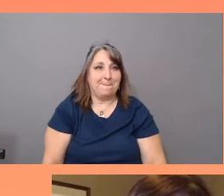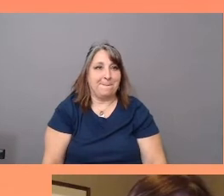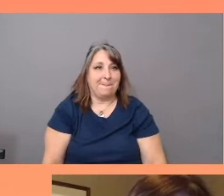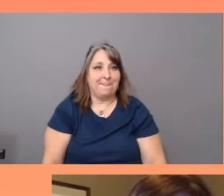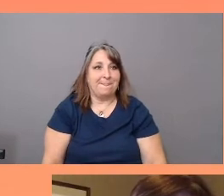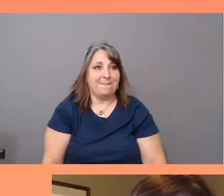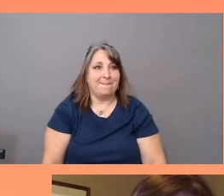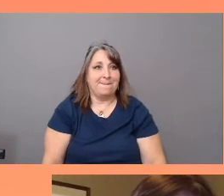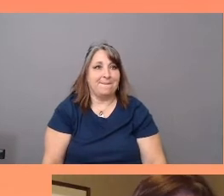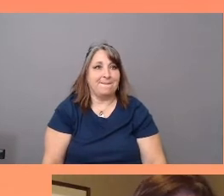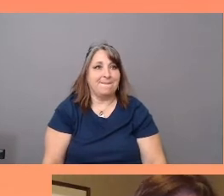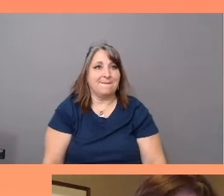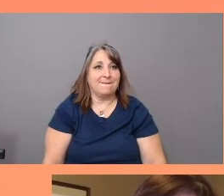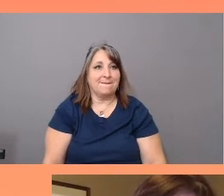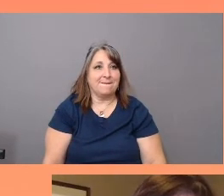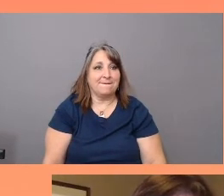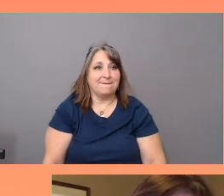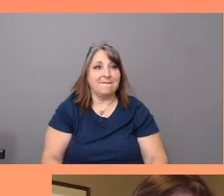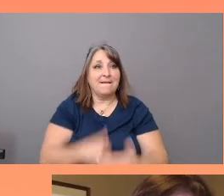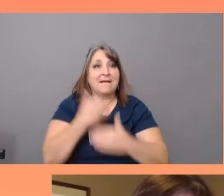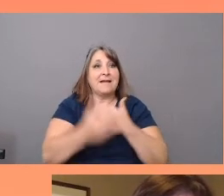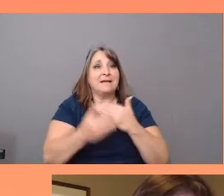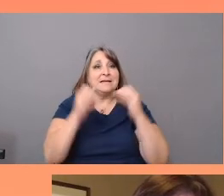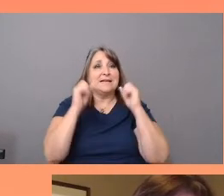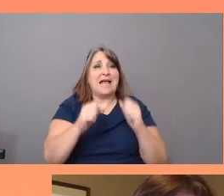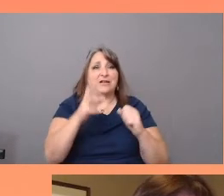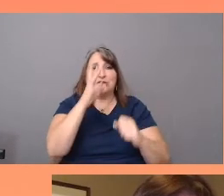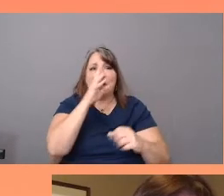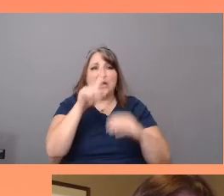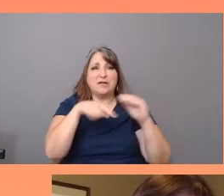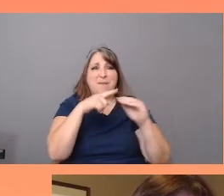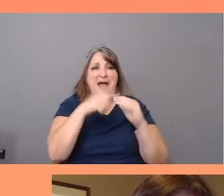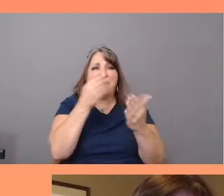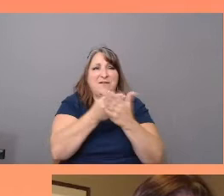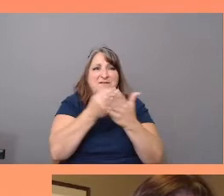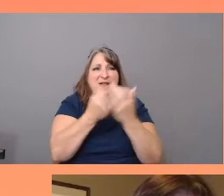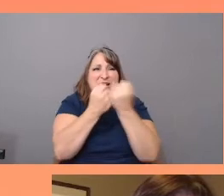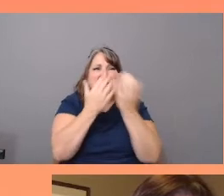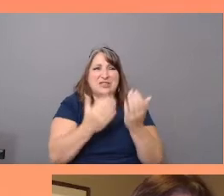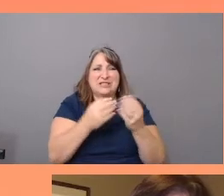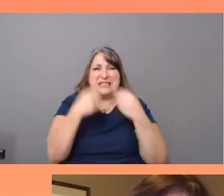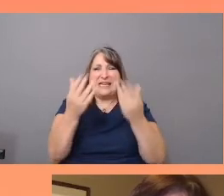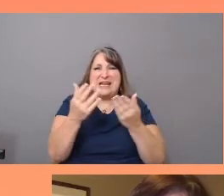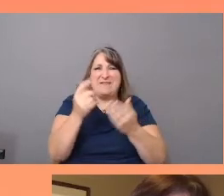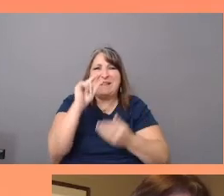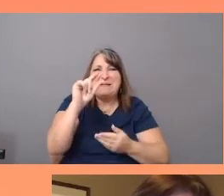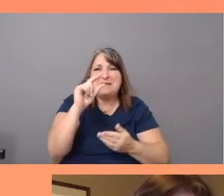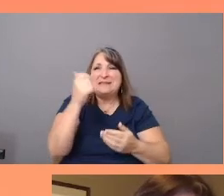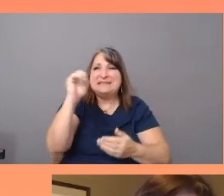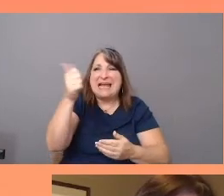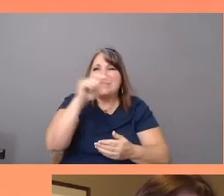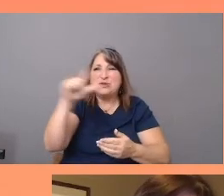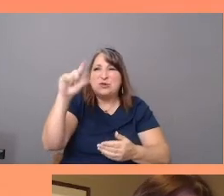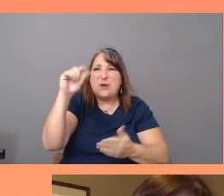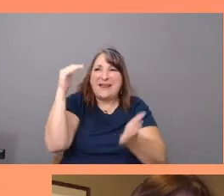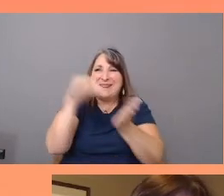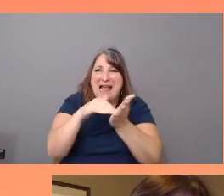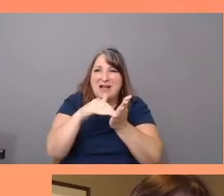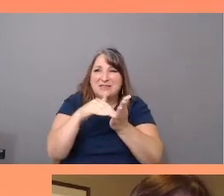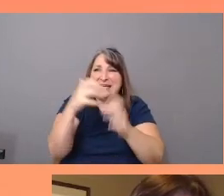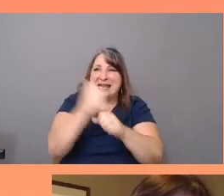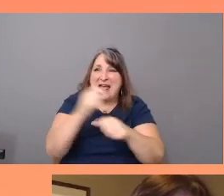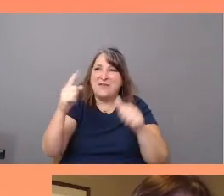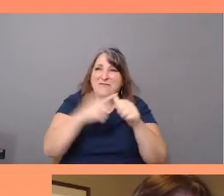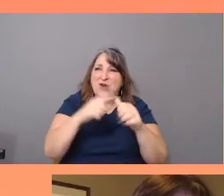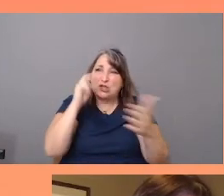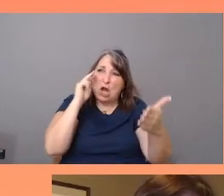Great. The next question is, can you talk about funders who give small amounts, 10 to 20,000, and get first looks for broadcast rights